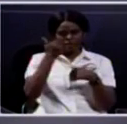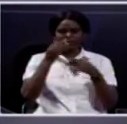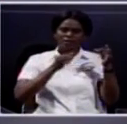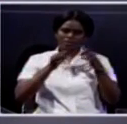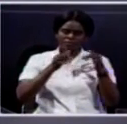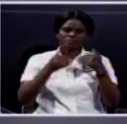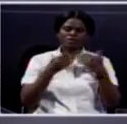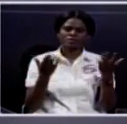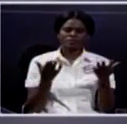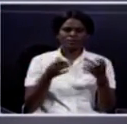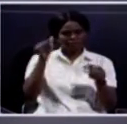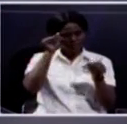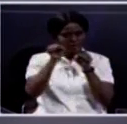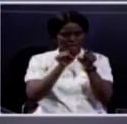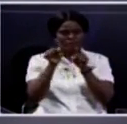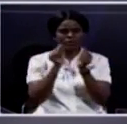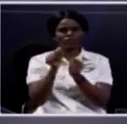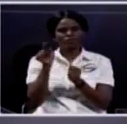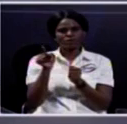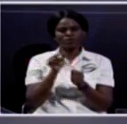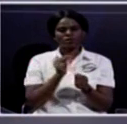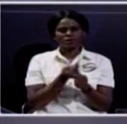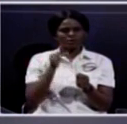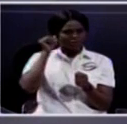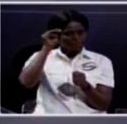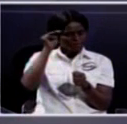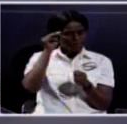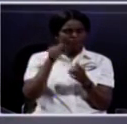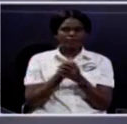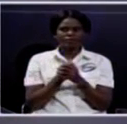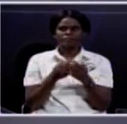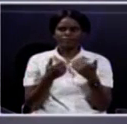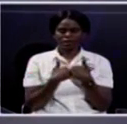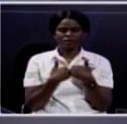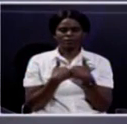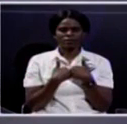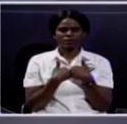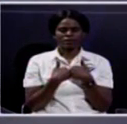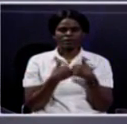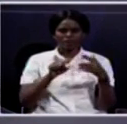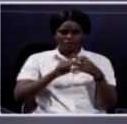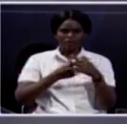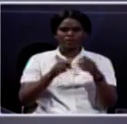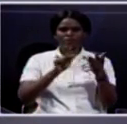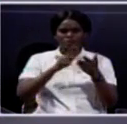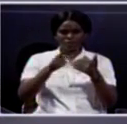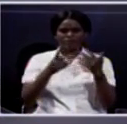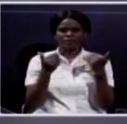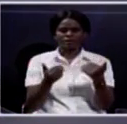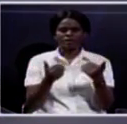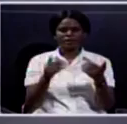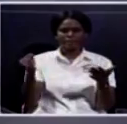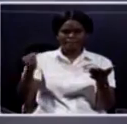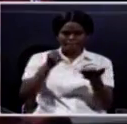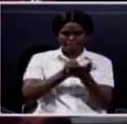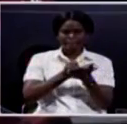that. I agree with you. And as a ministry, we have started a journey towards putting